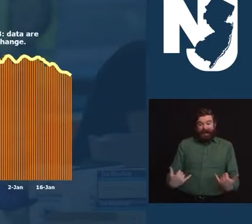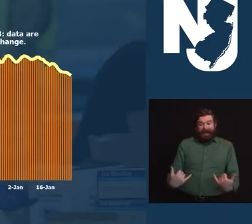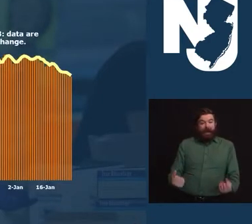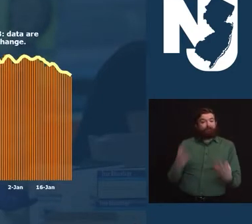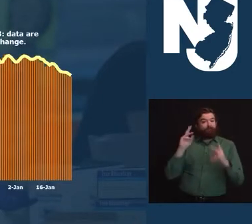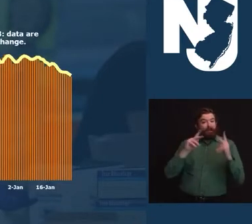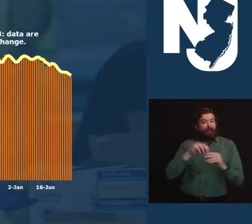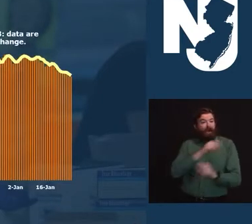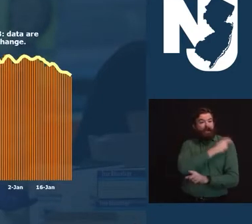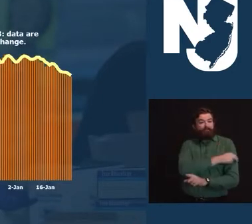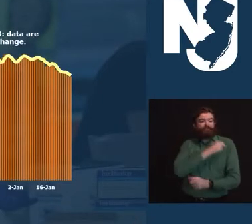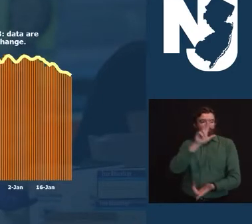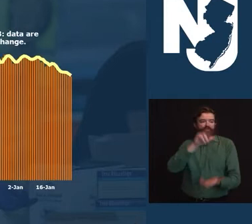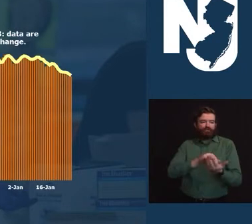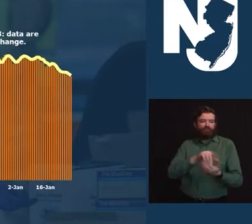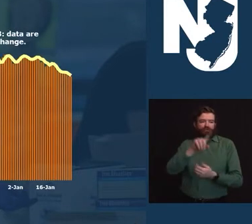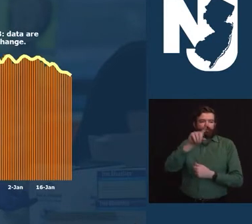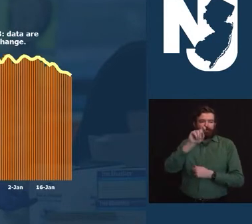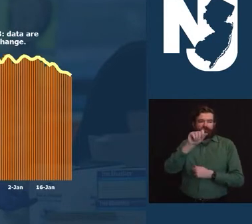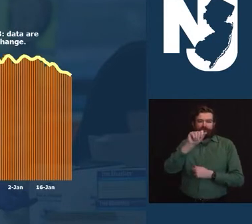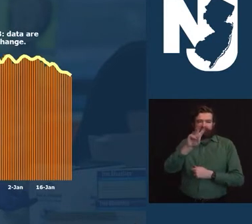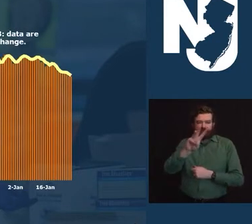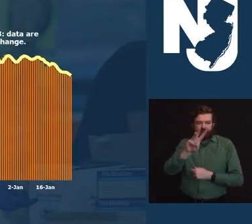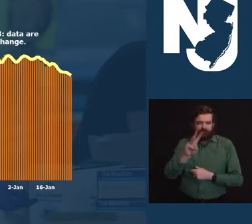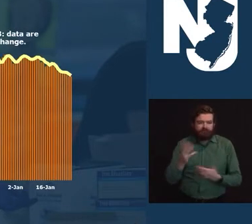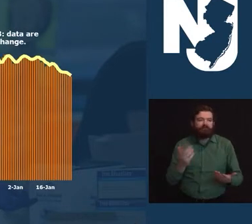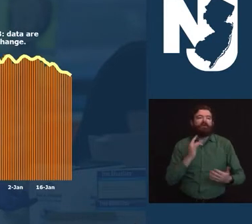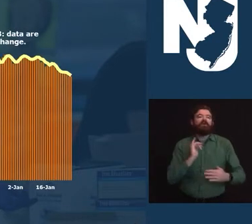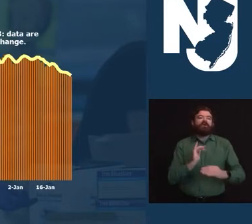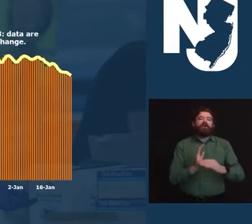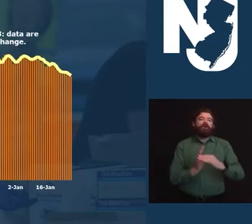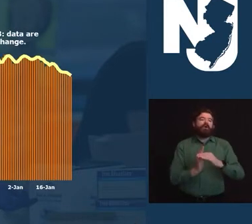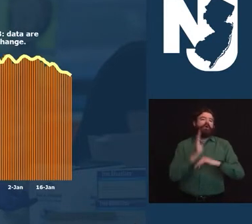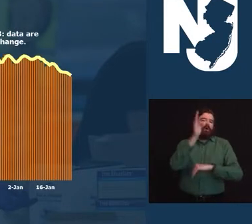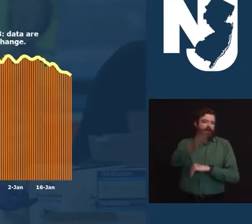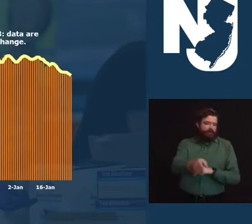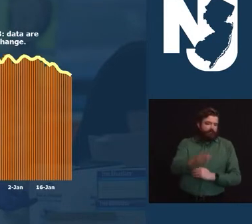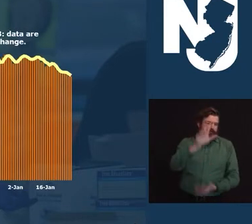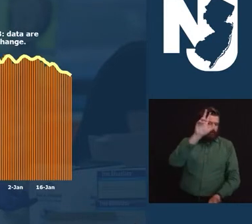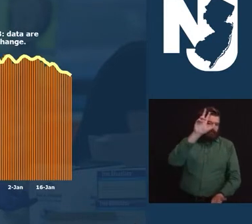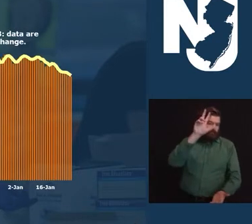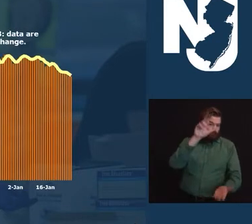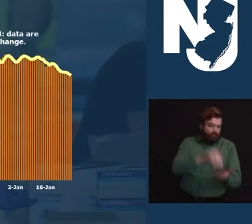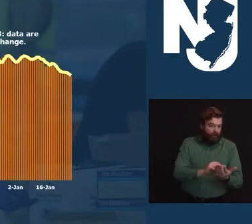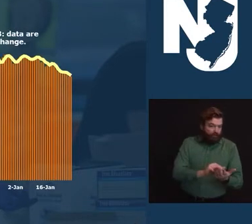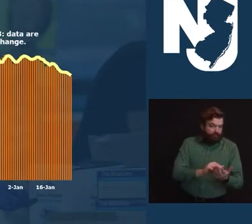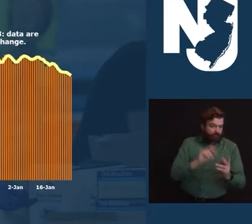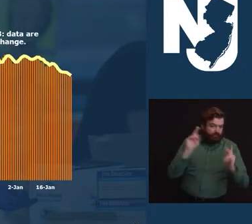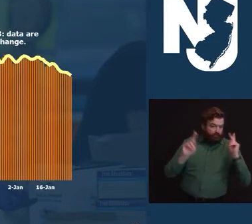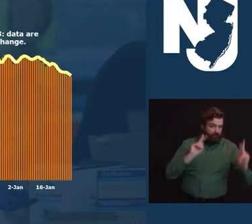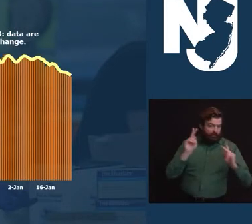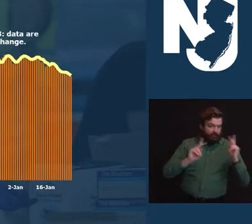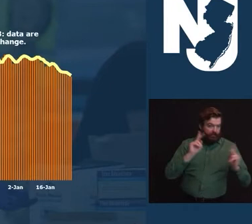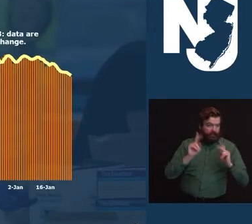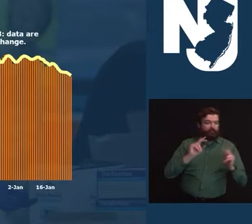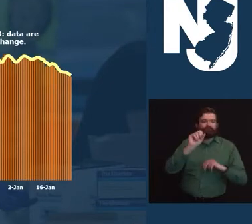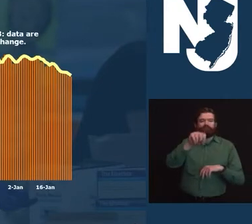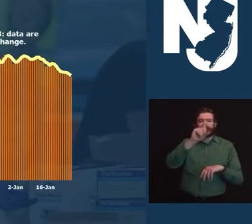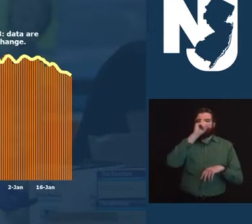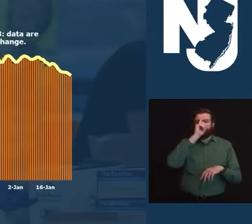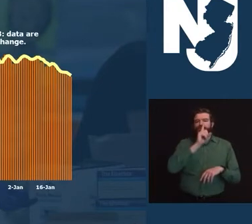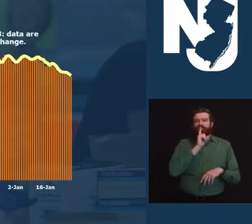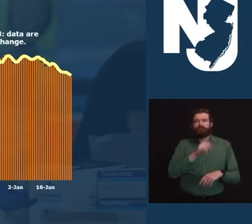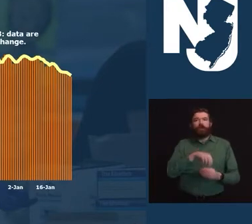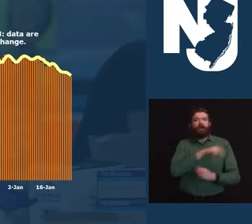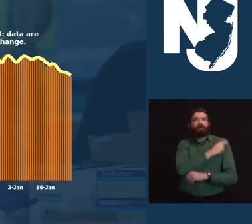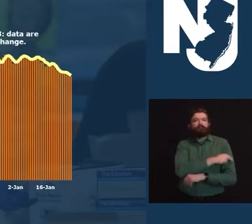2,884 known, and another 232 persons awaiting their test results. That number continues to go down, only by a